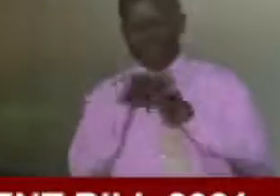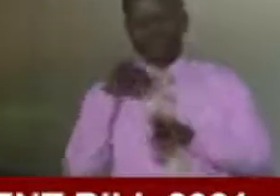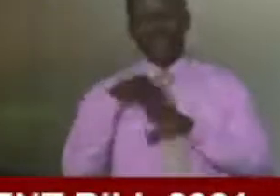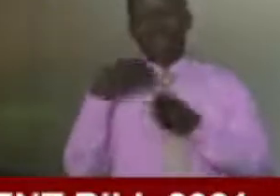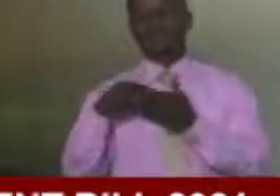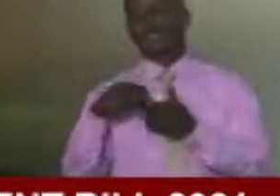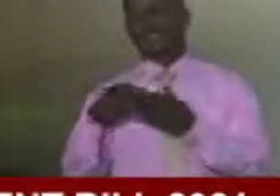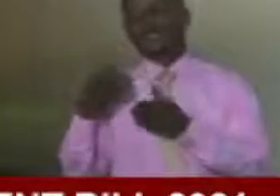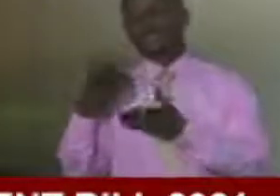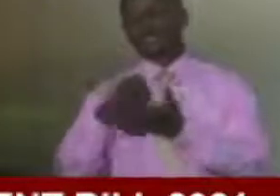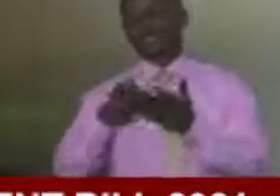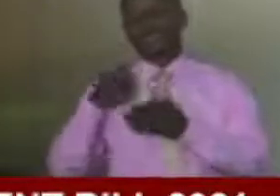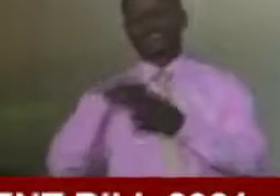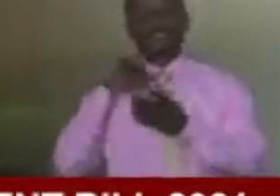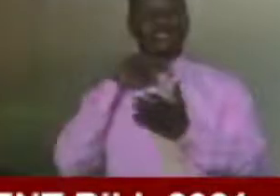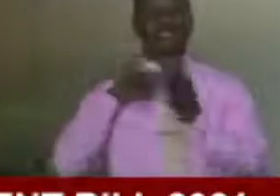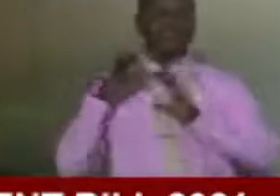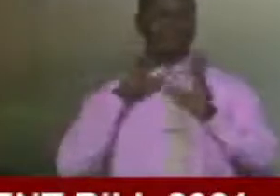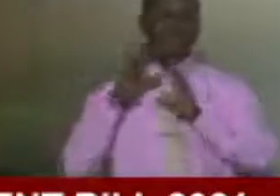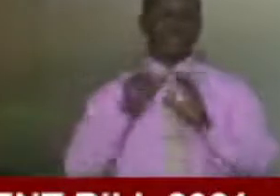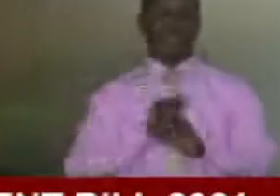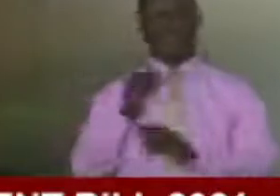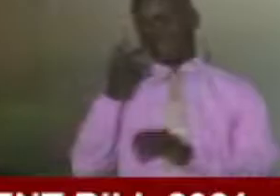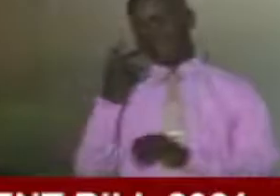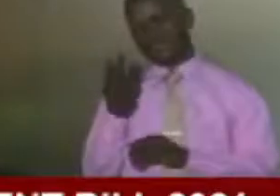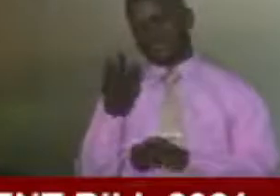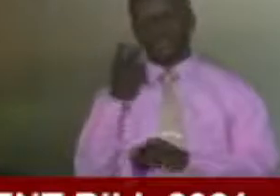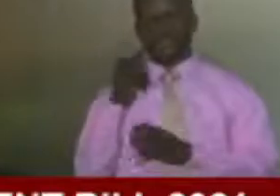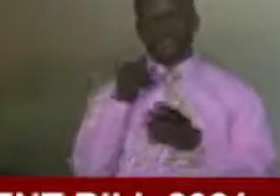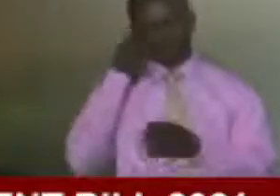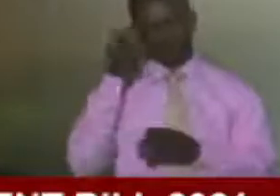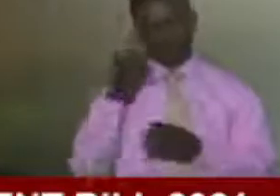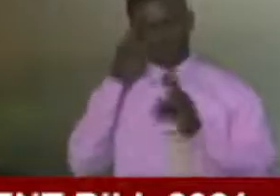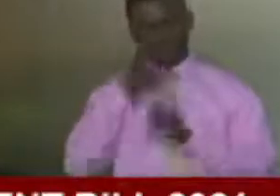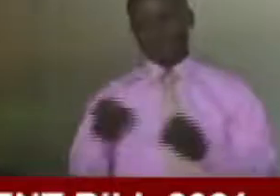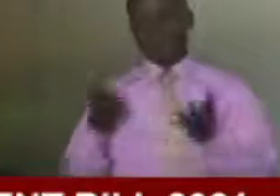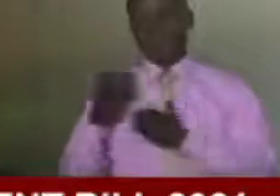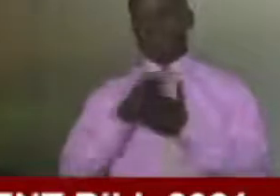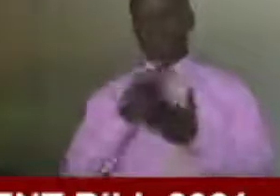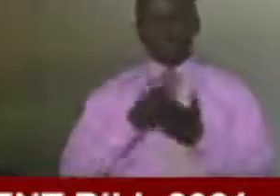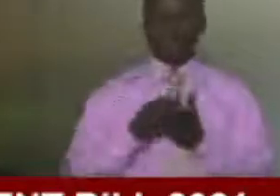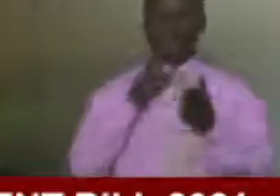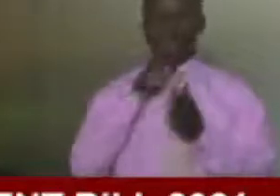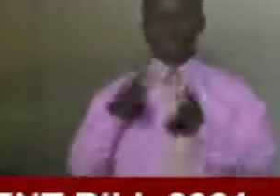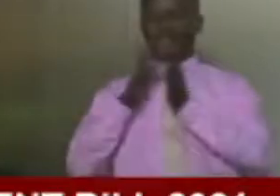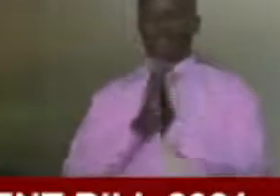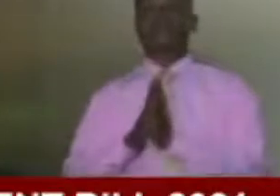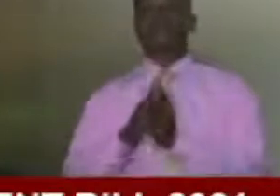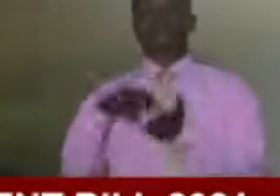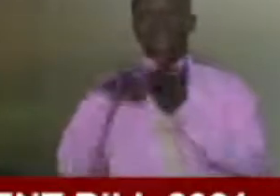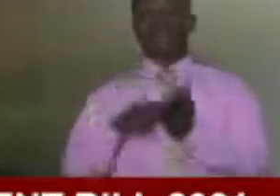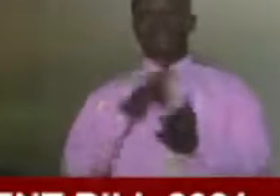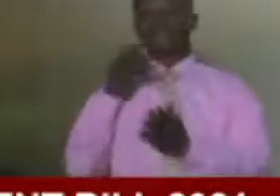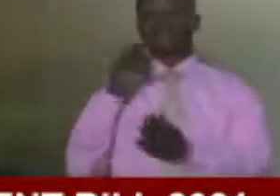politics in this conversation? And I put this because I know that Honorable Nenu Keja is sitting down there and she also represents the voice of women. Is